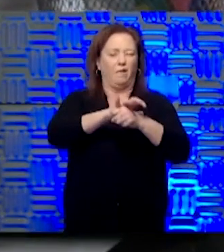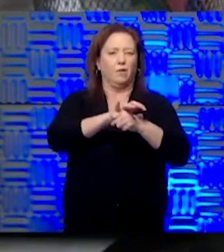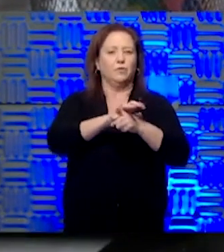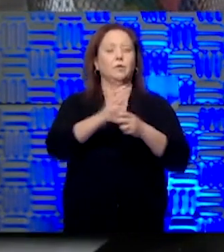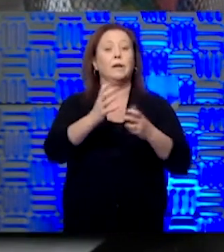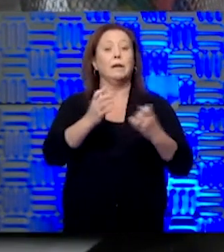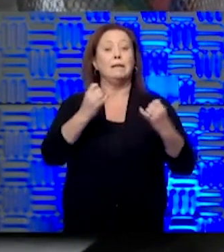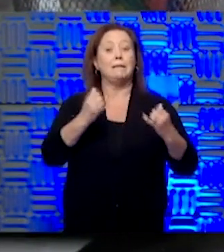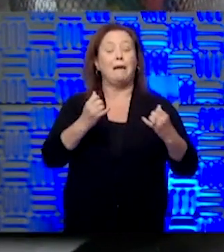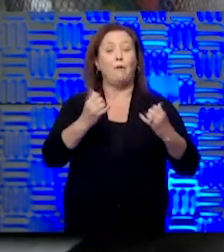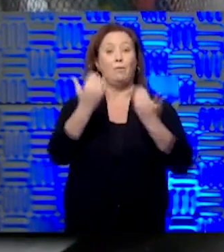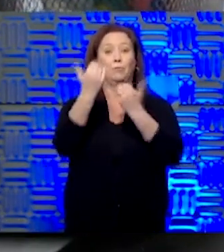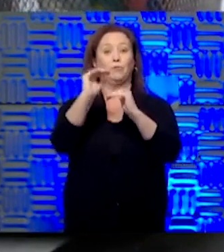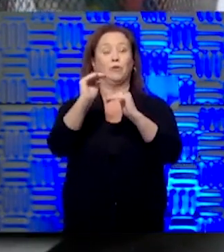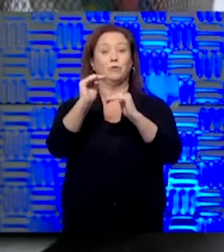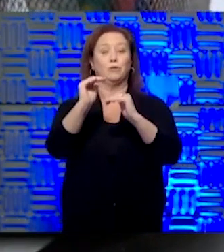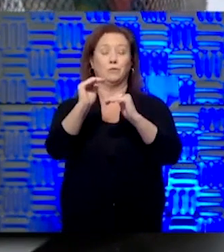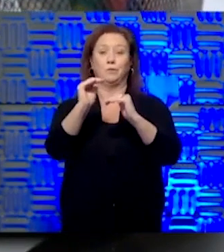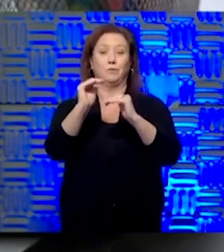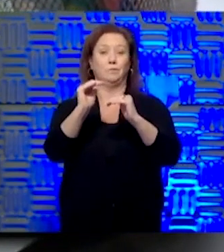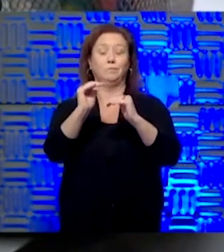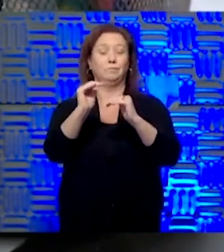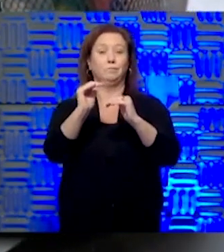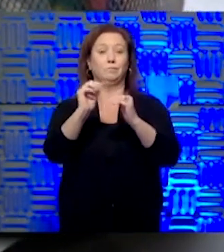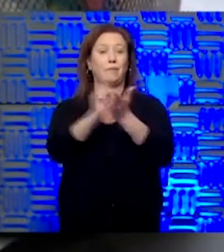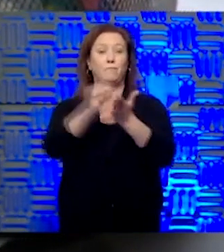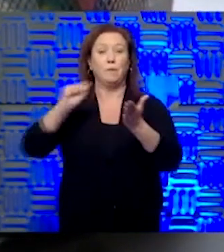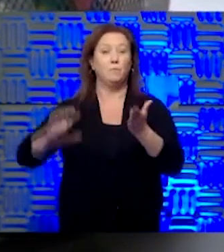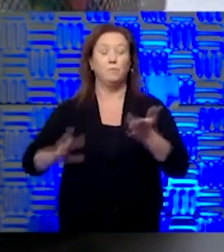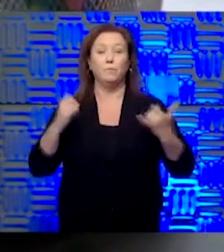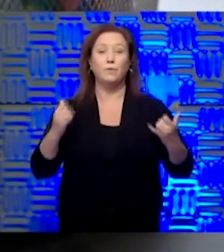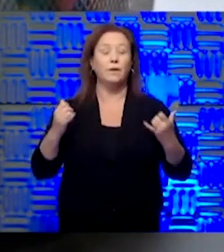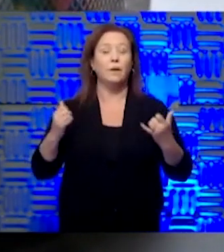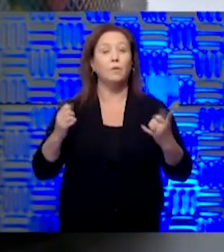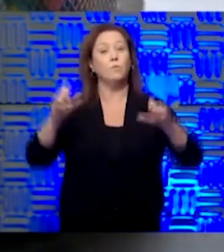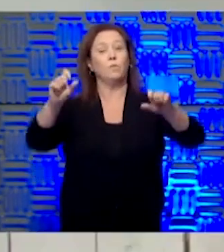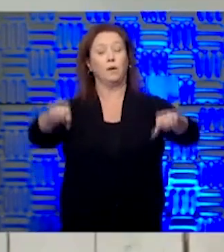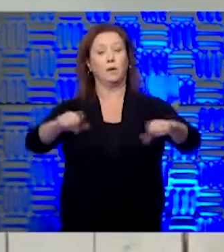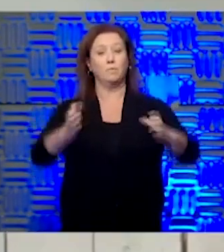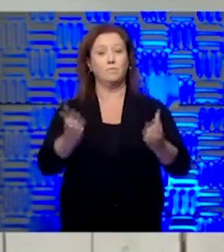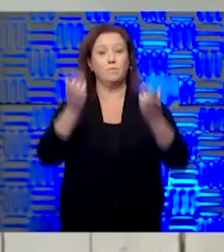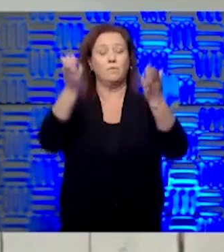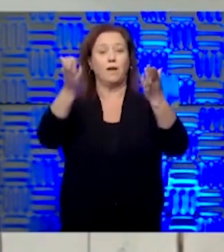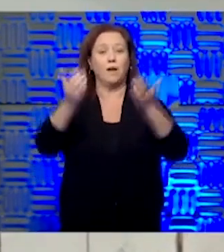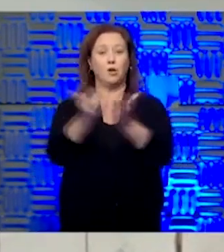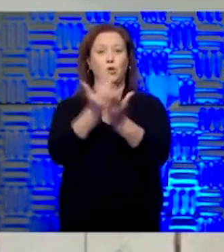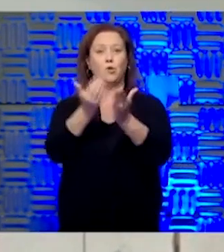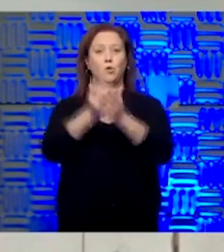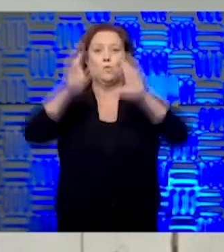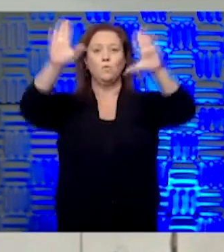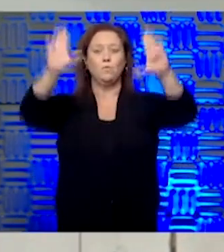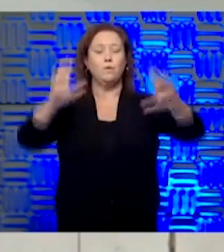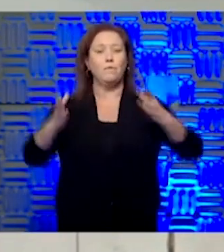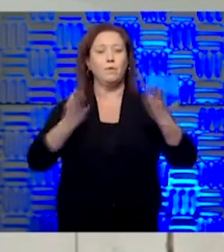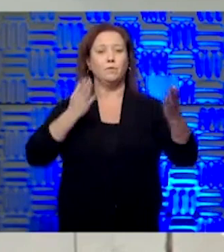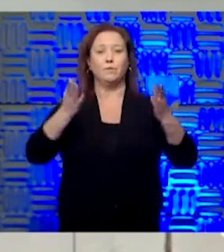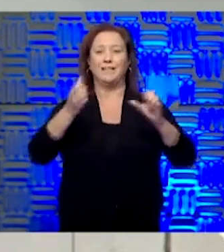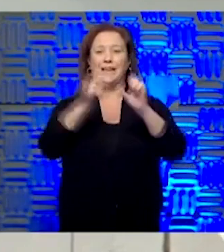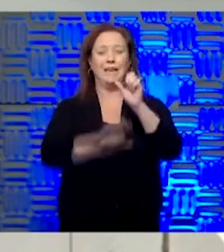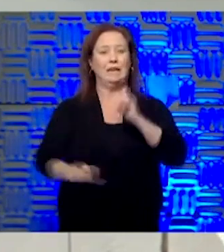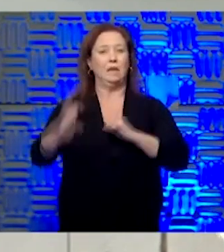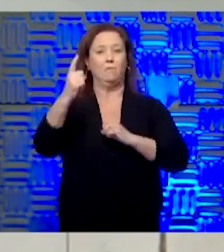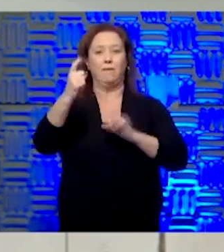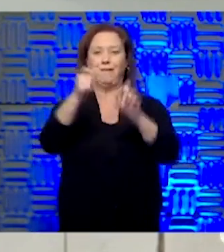think now all of those restrictions and coverage limitations have been removed, and we can now provide this new amazing service to really